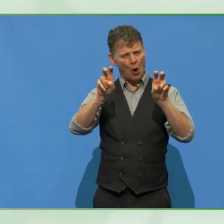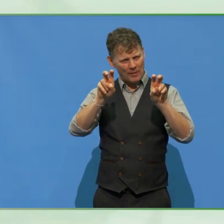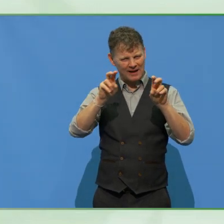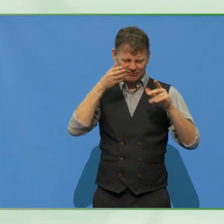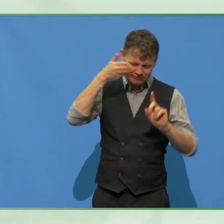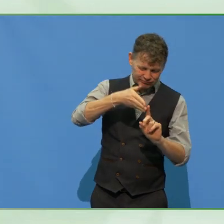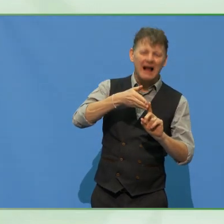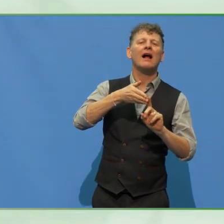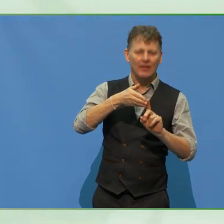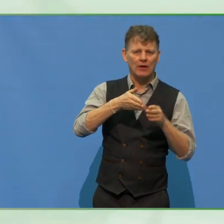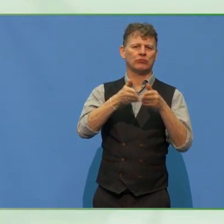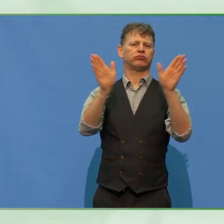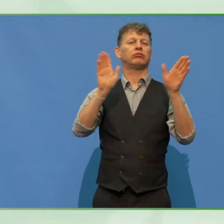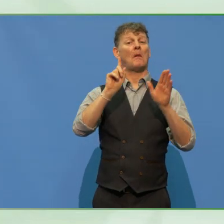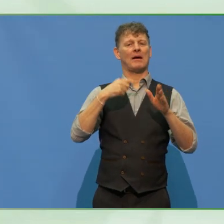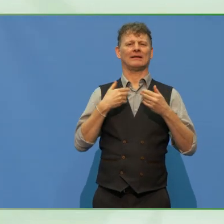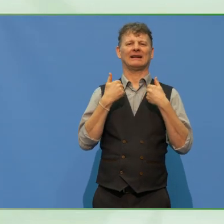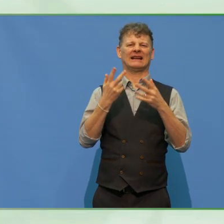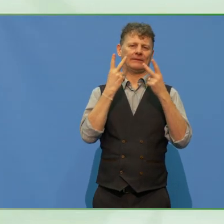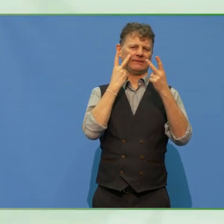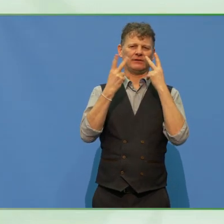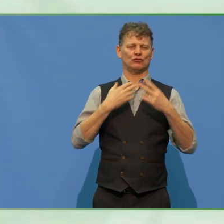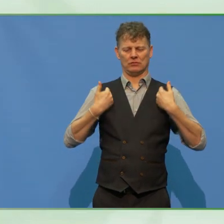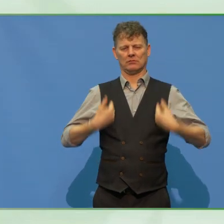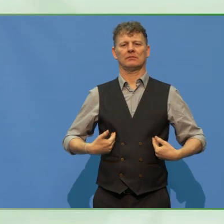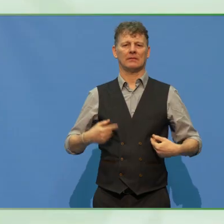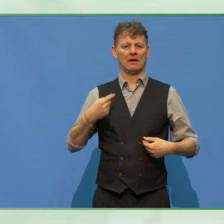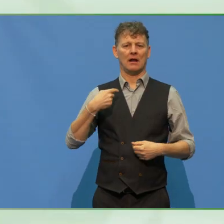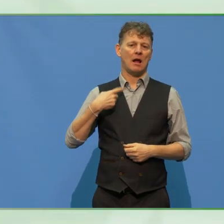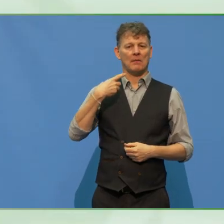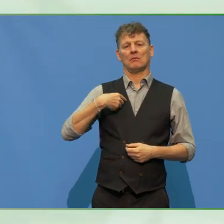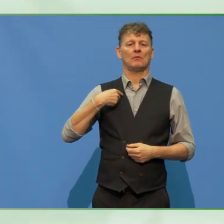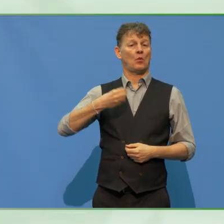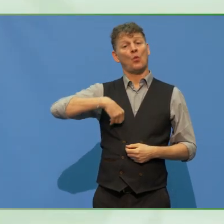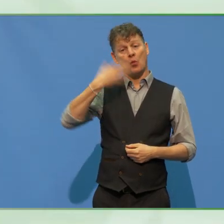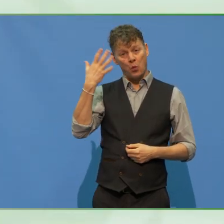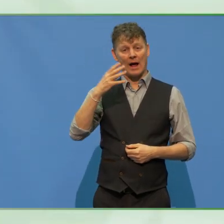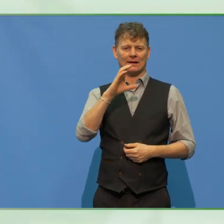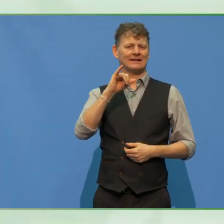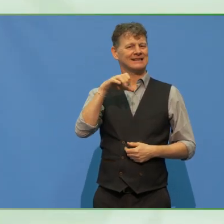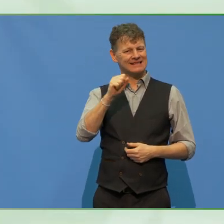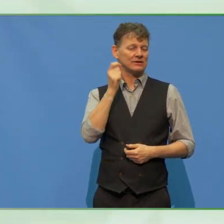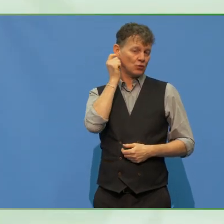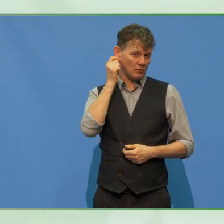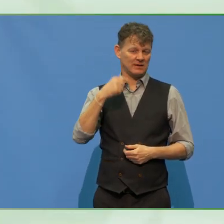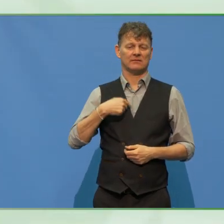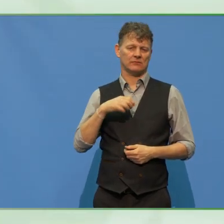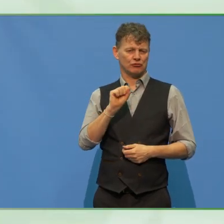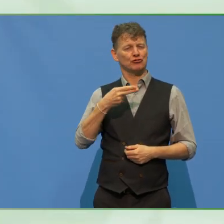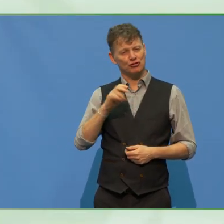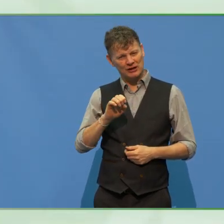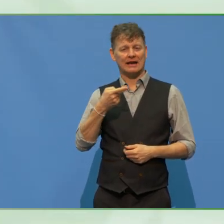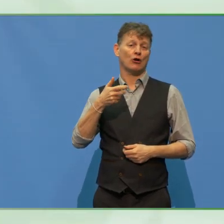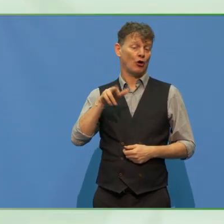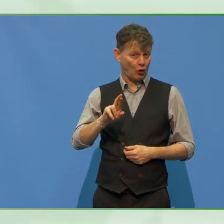any further, I'm going to do a brief visual description. My name is Sinead Burke. I'm a white cisgendered woman. I use the pronouns she and her. I identify